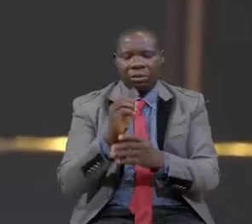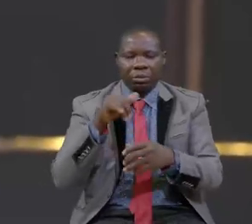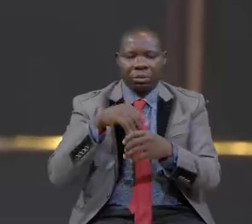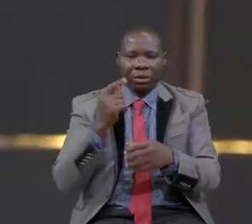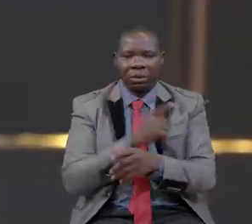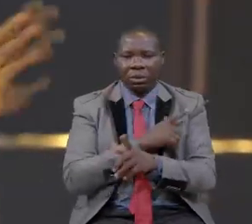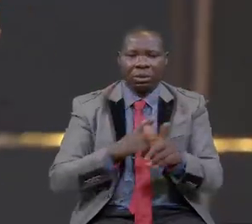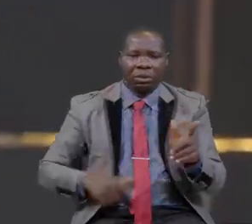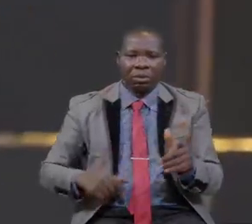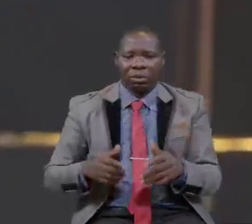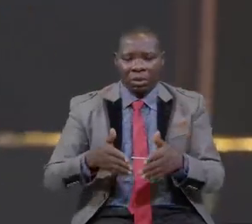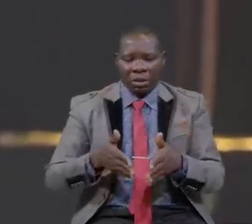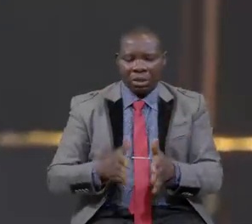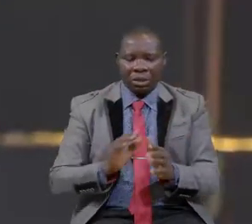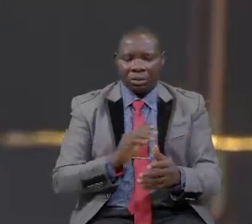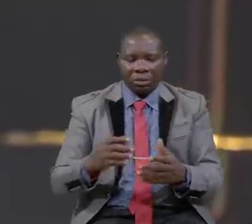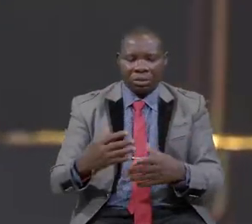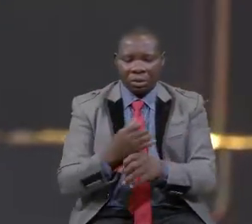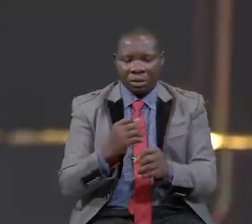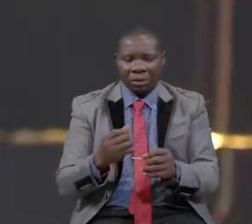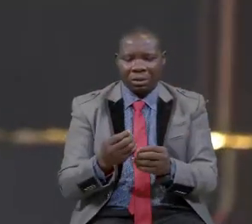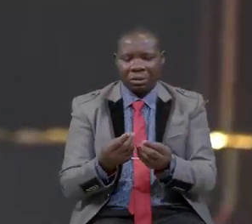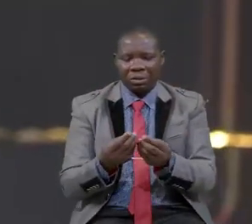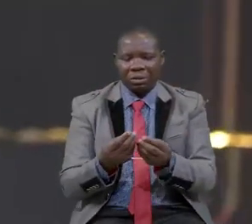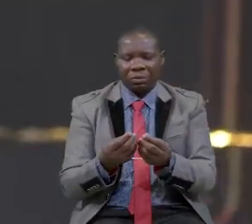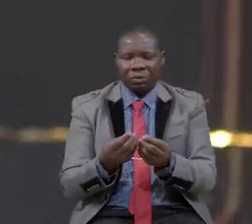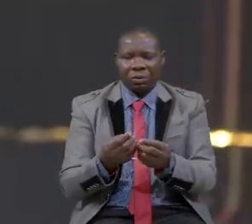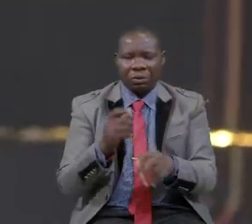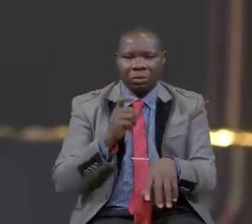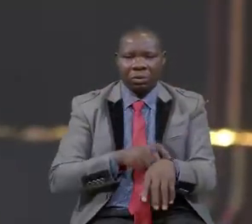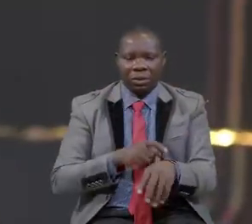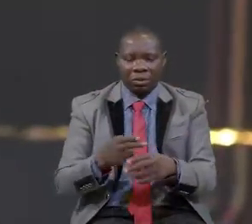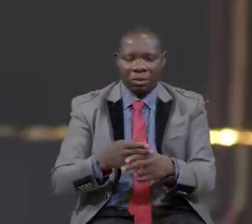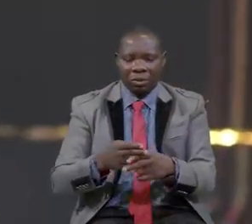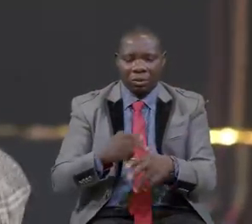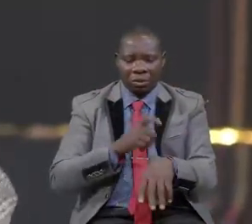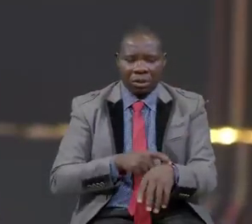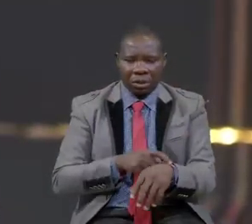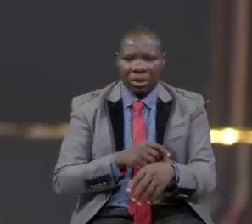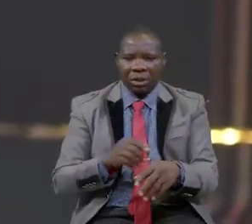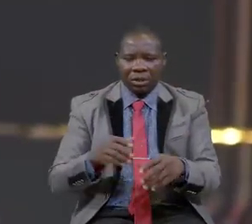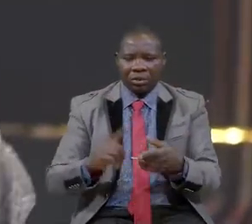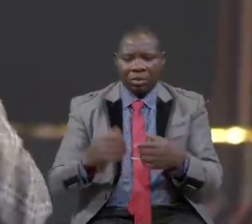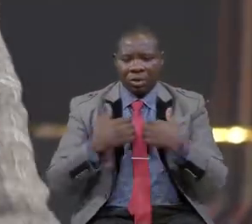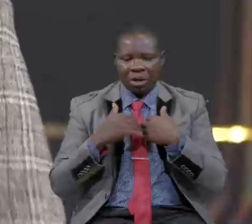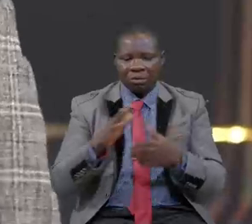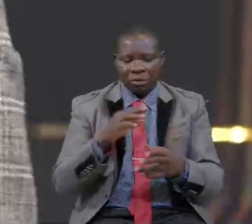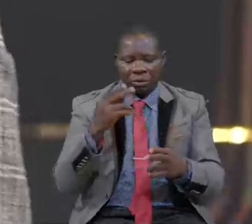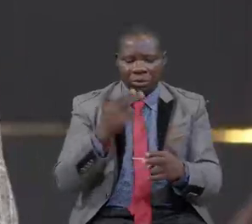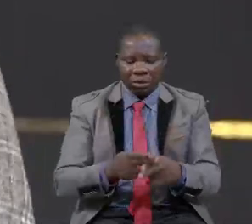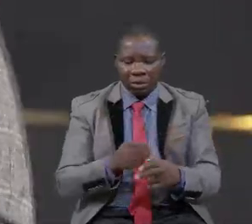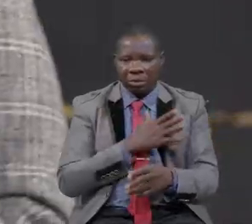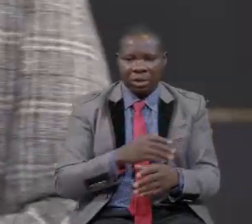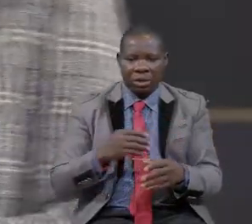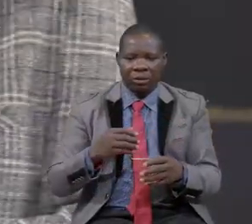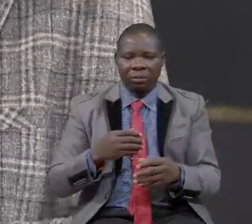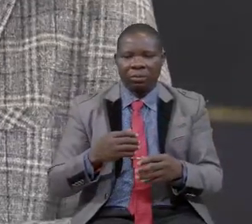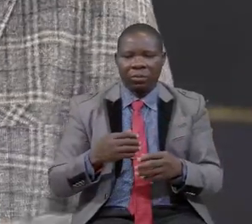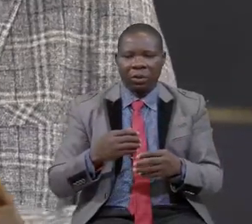these few minutes and let's have your name and your details. The Lord bless you. Also, those